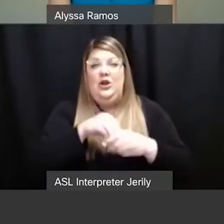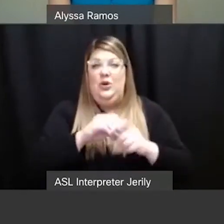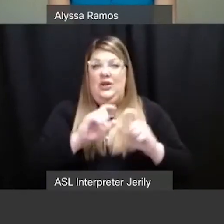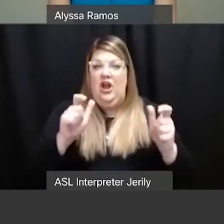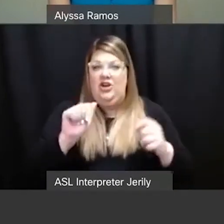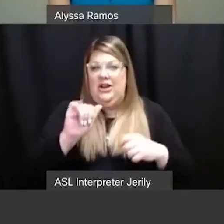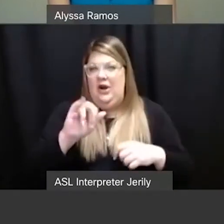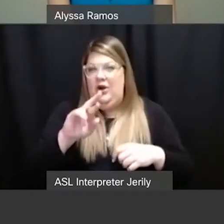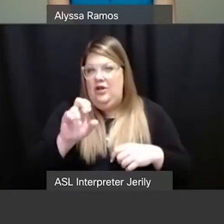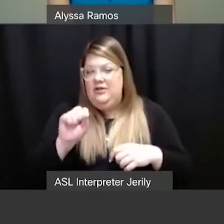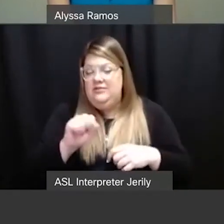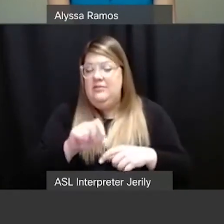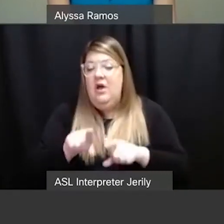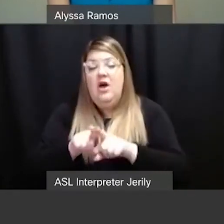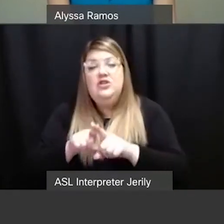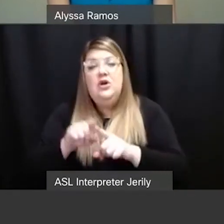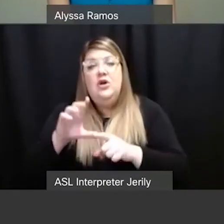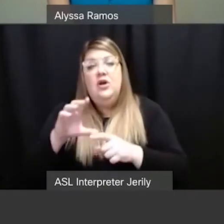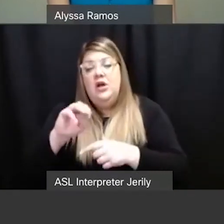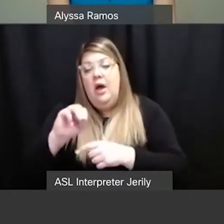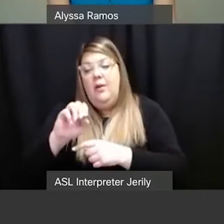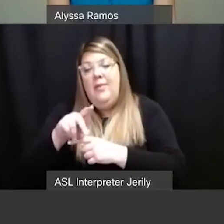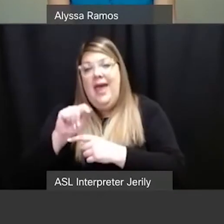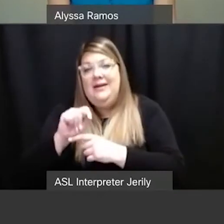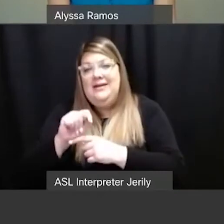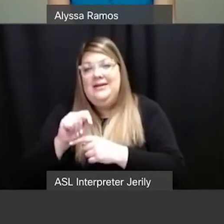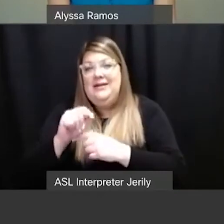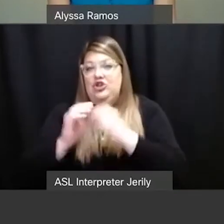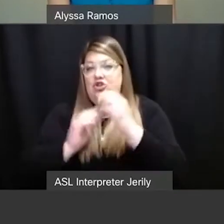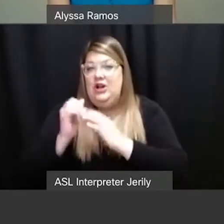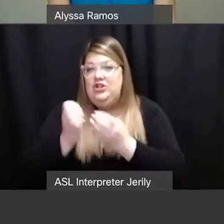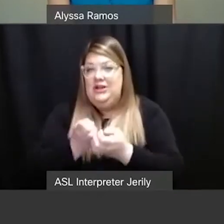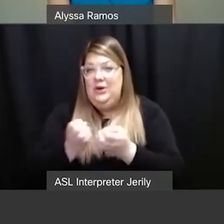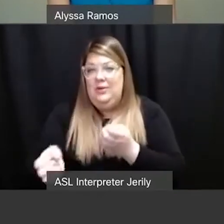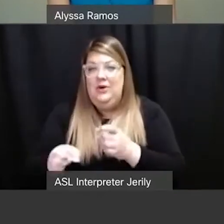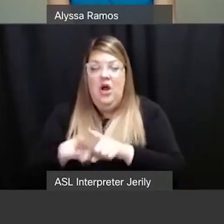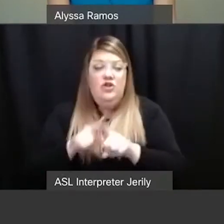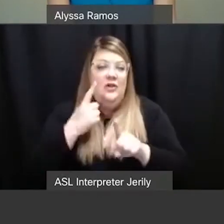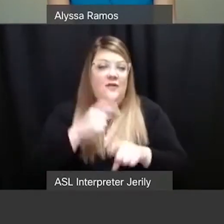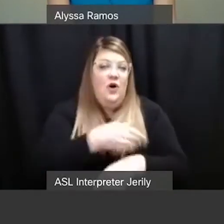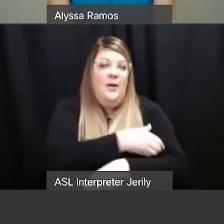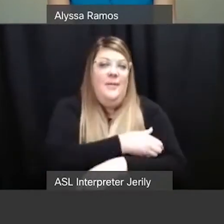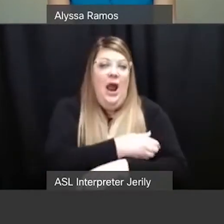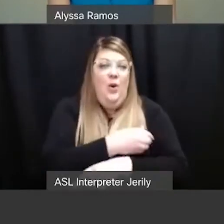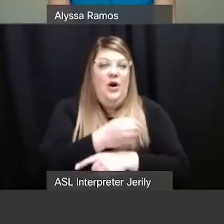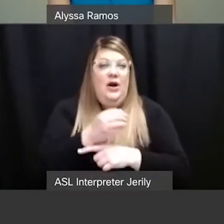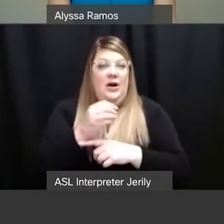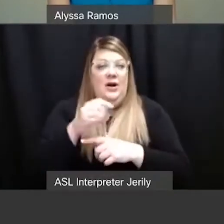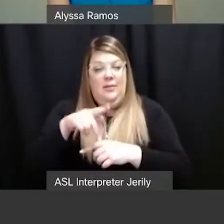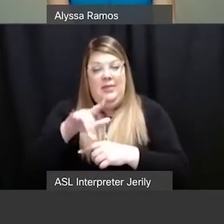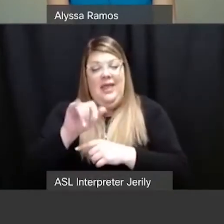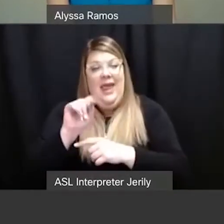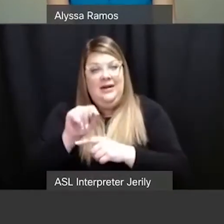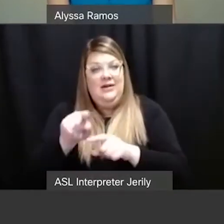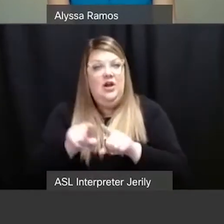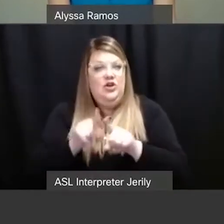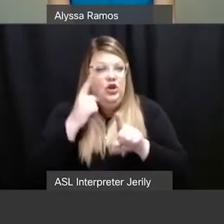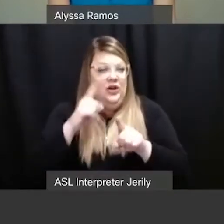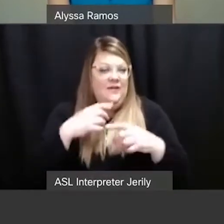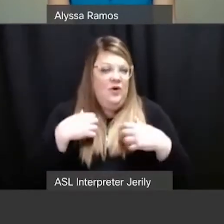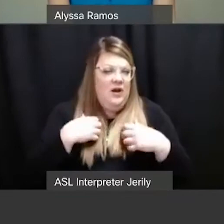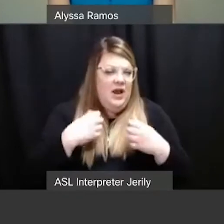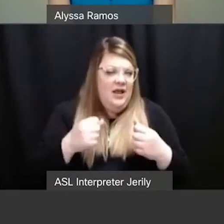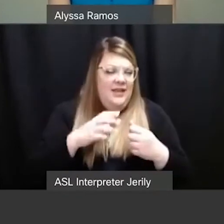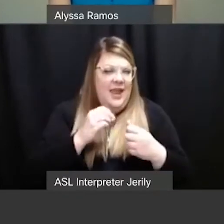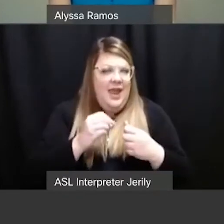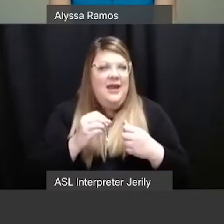compact construction equipment. And then finally, for our power plants, we will be looking for baghouse filters and